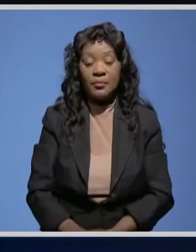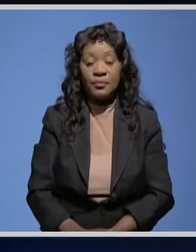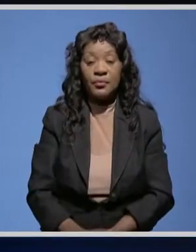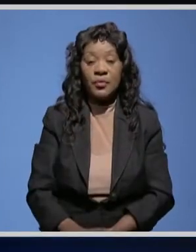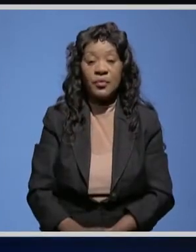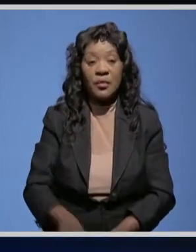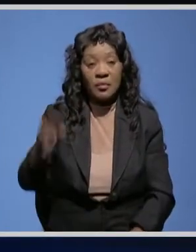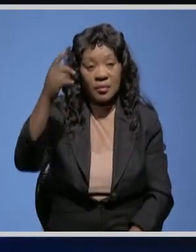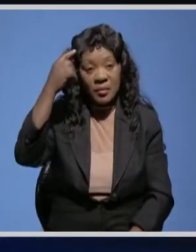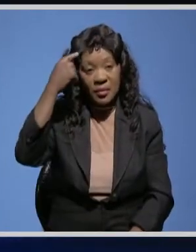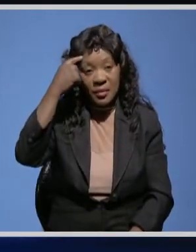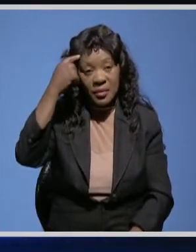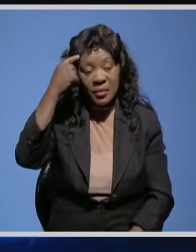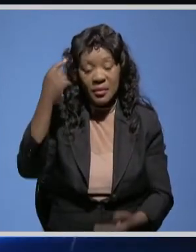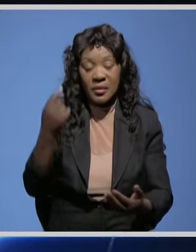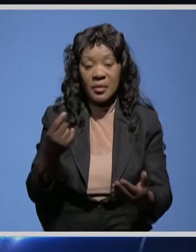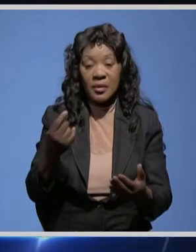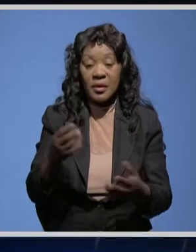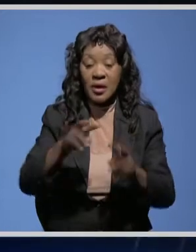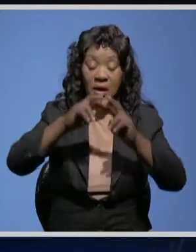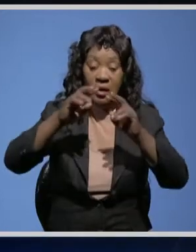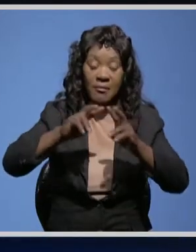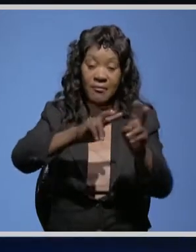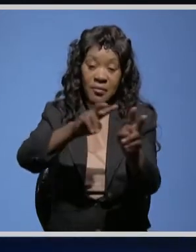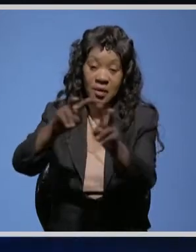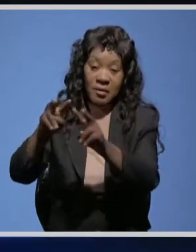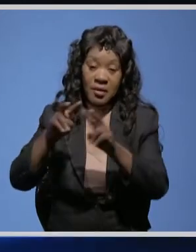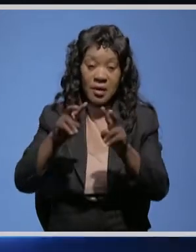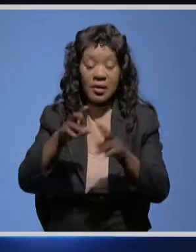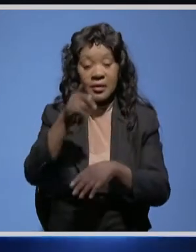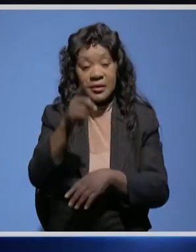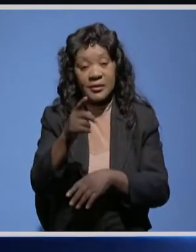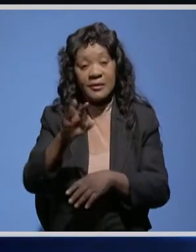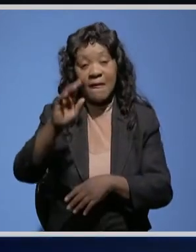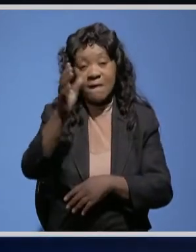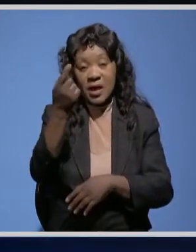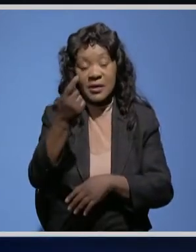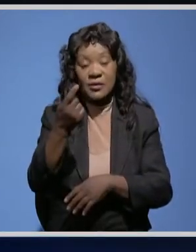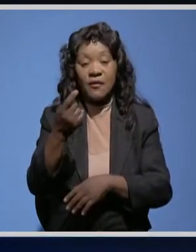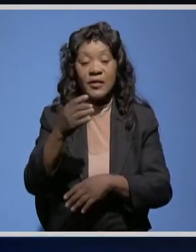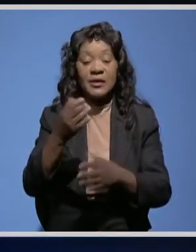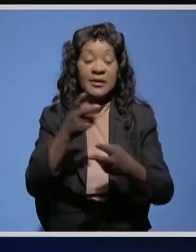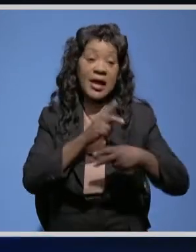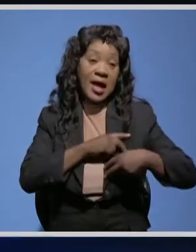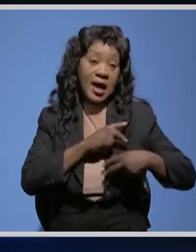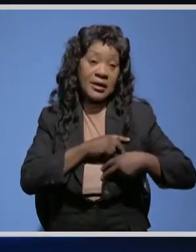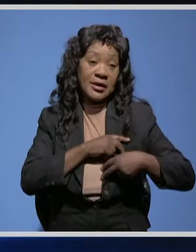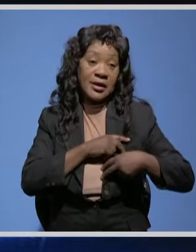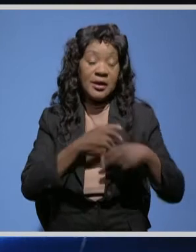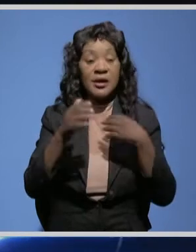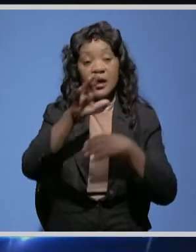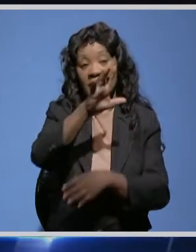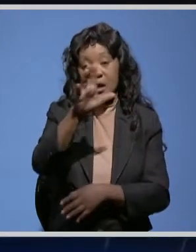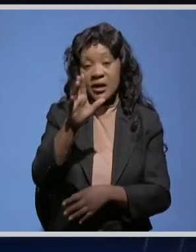government, is pleased with the survey as it is the first of its kind in Africa. The findings highlight